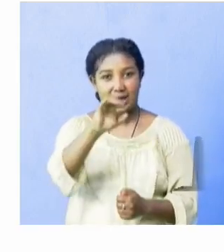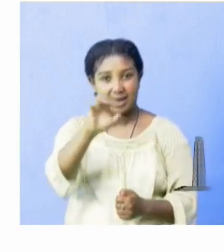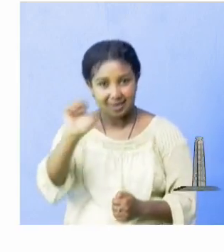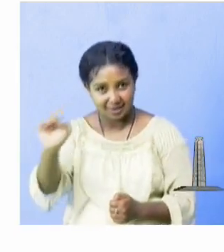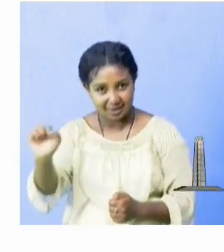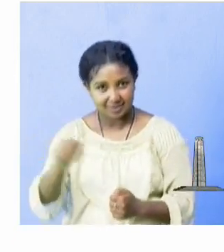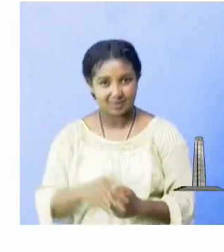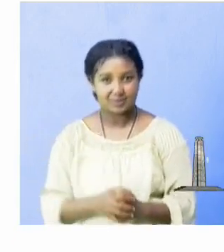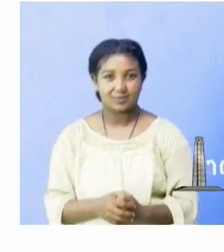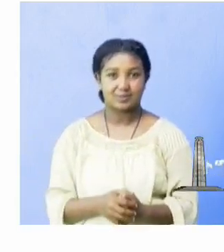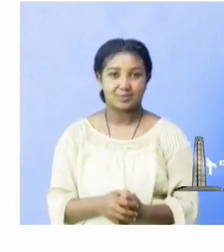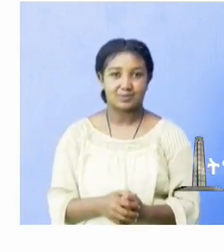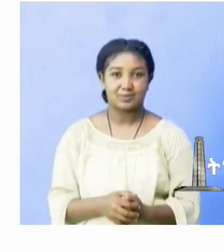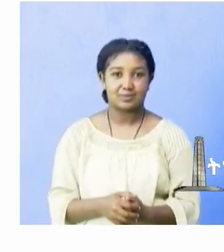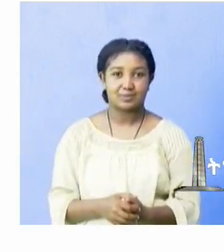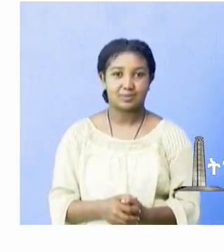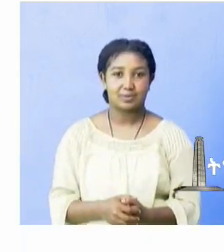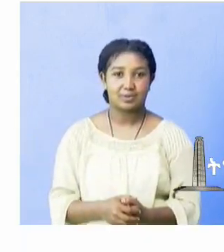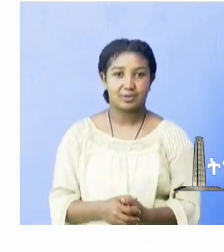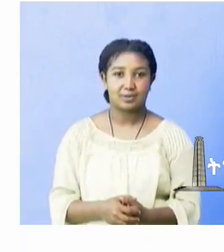IES,